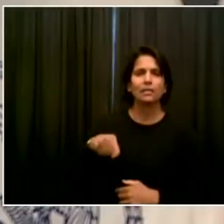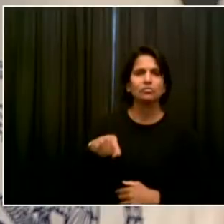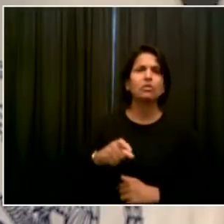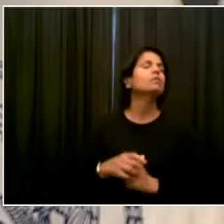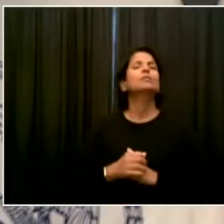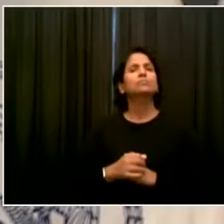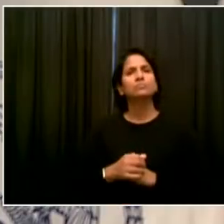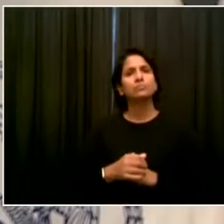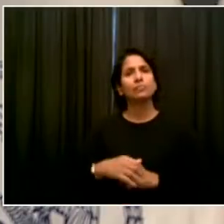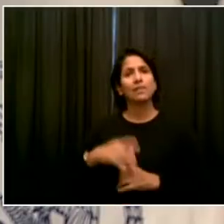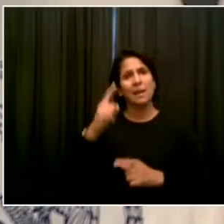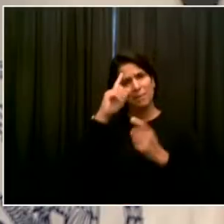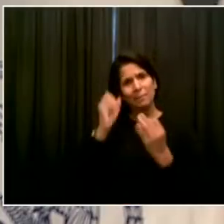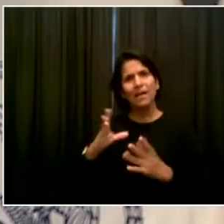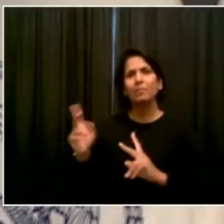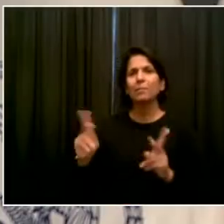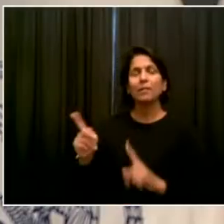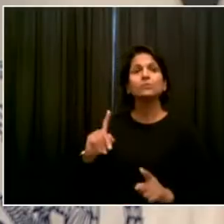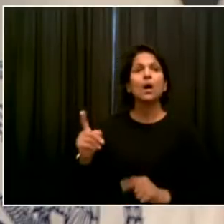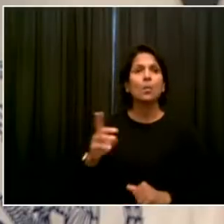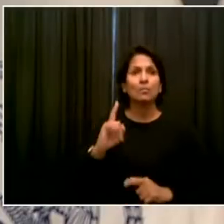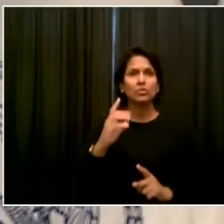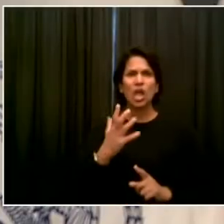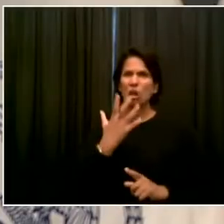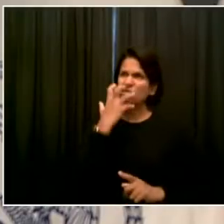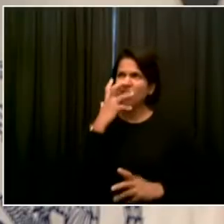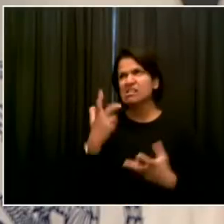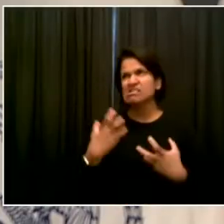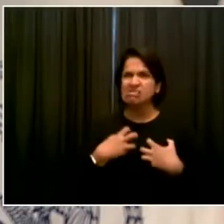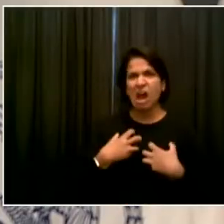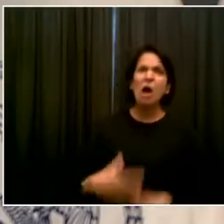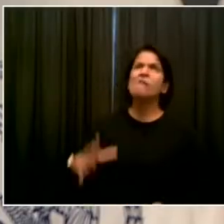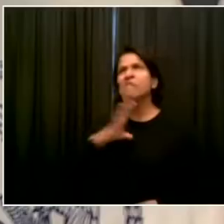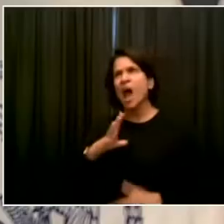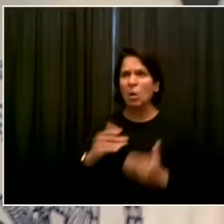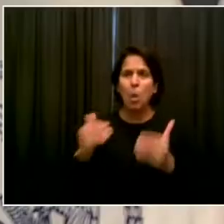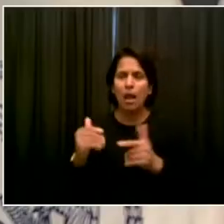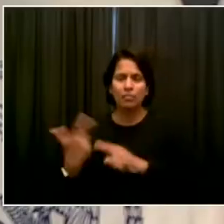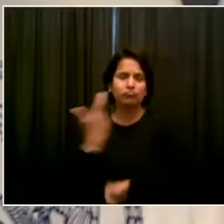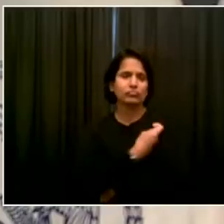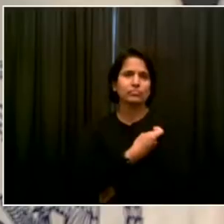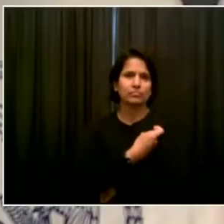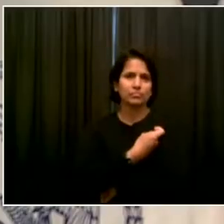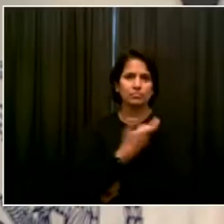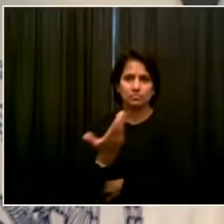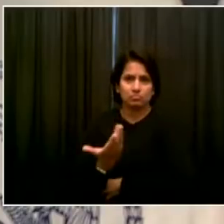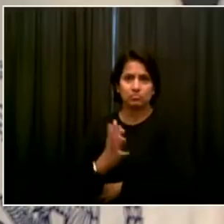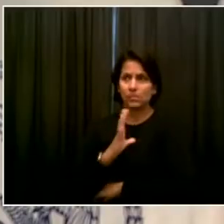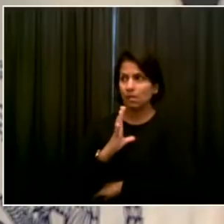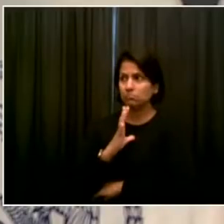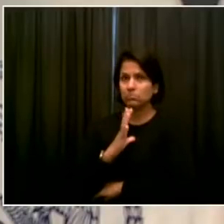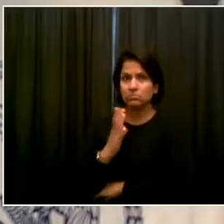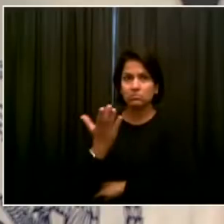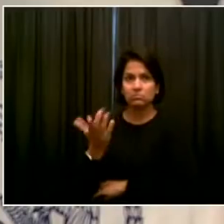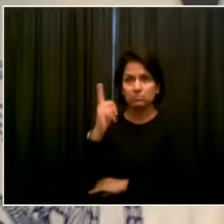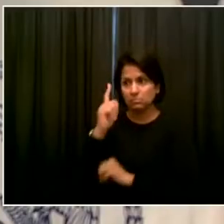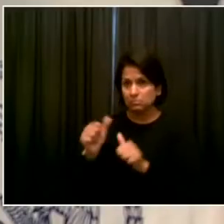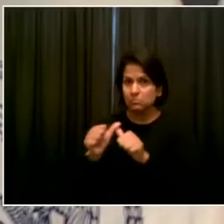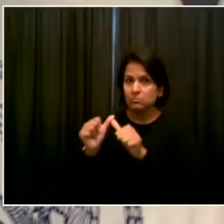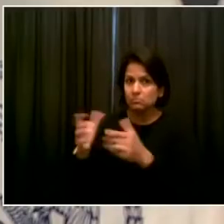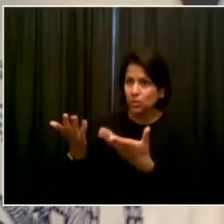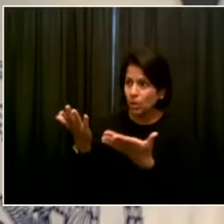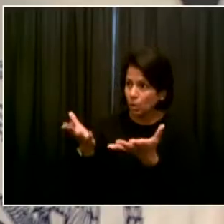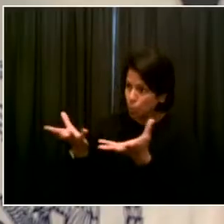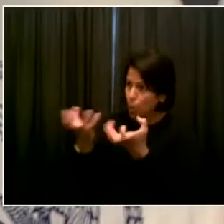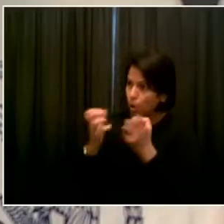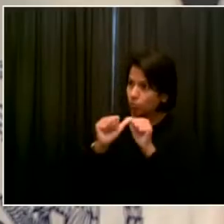people go and just get vaccinated and continue working. In terms of contingencies, we've been through this in great detail